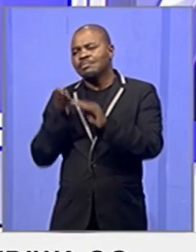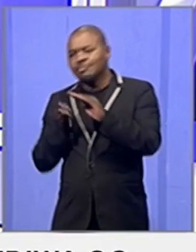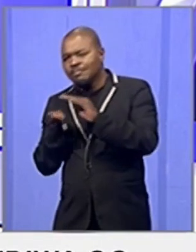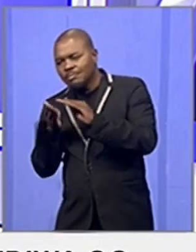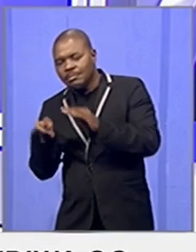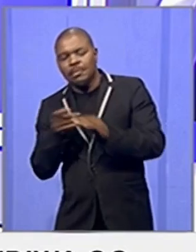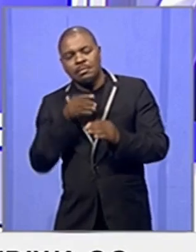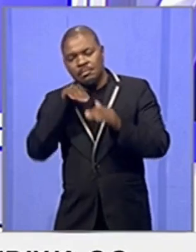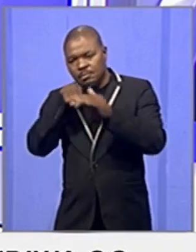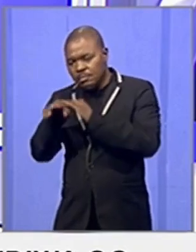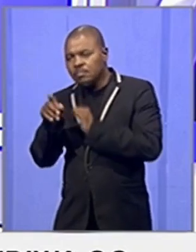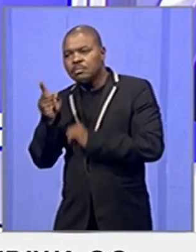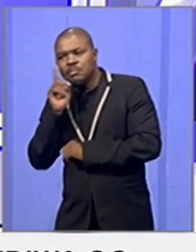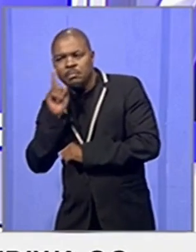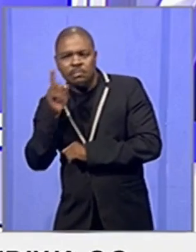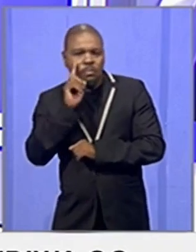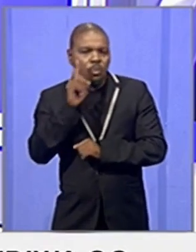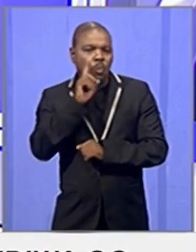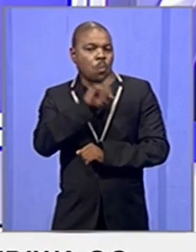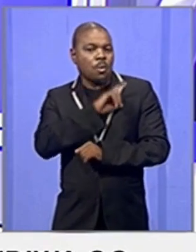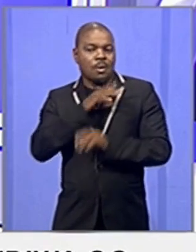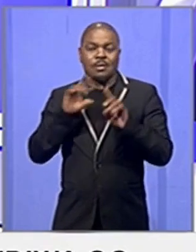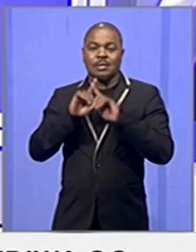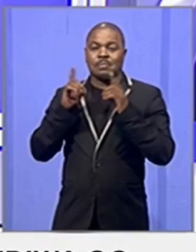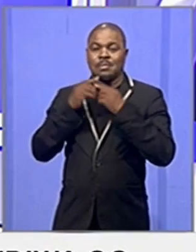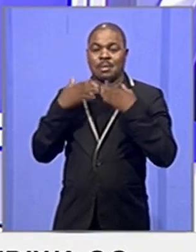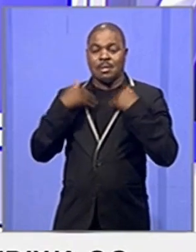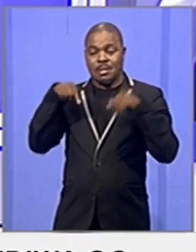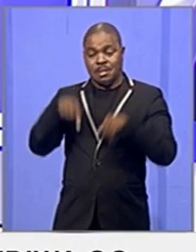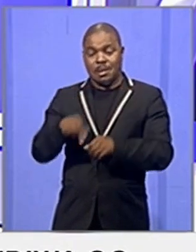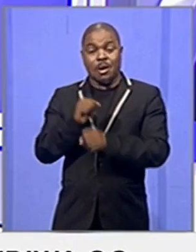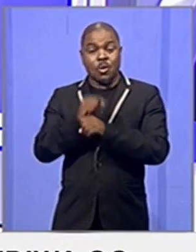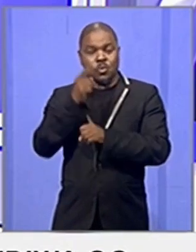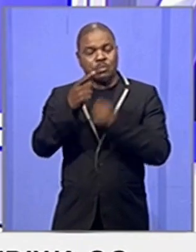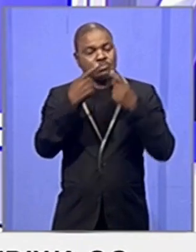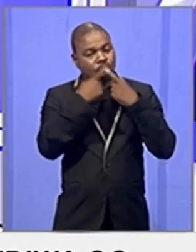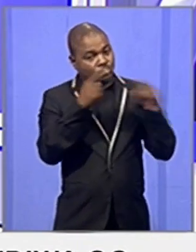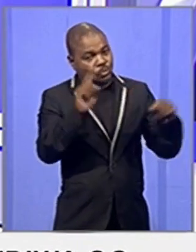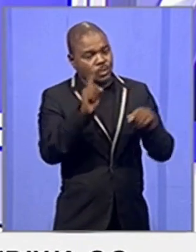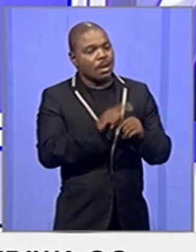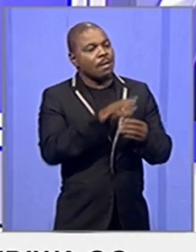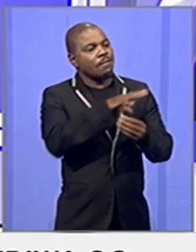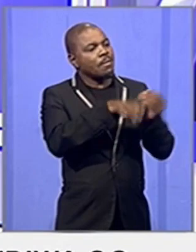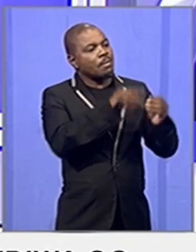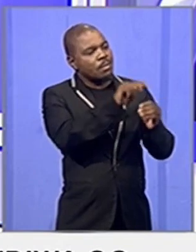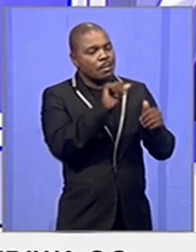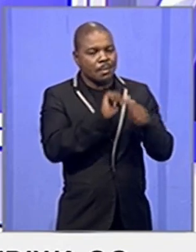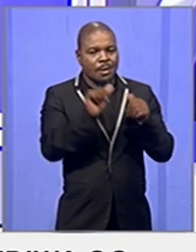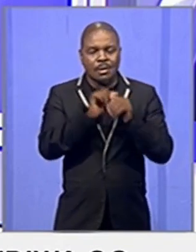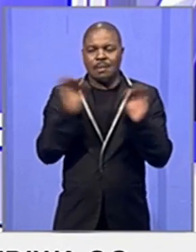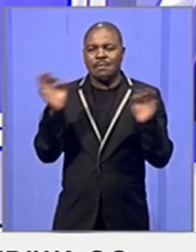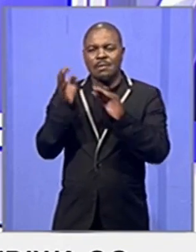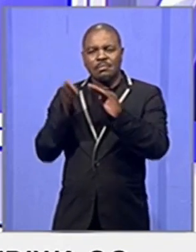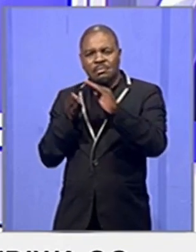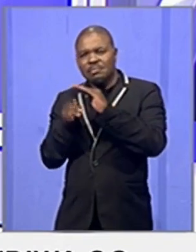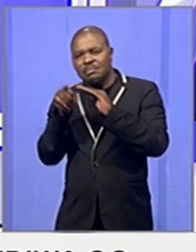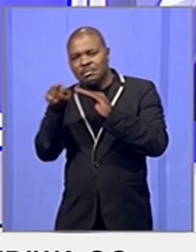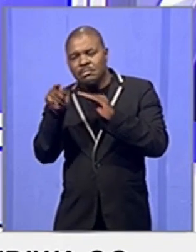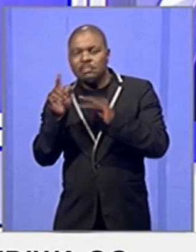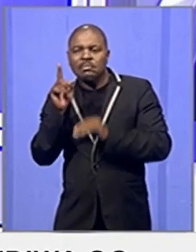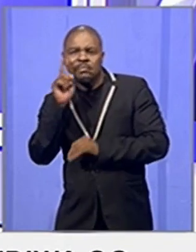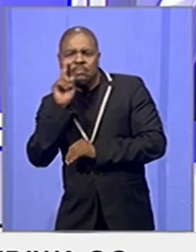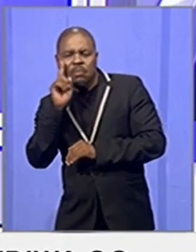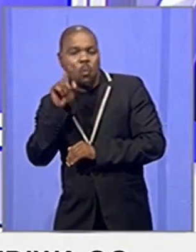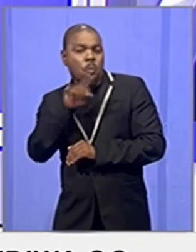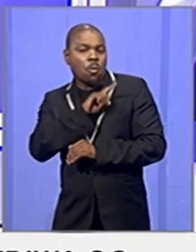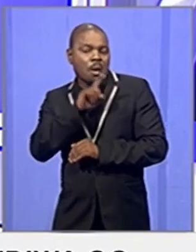ona. Se ke go latela boikuelo jwa lefapha la boitekanelo mo porofenseng jwa gore ba malapa ba etele dimošara go tlhola gore a ba masika